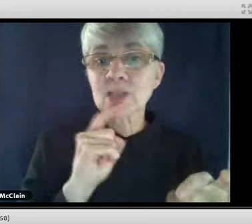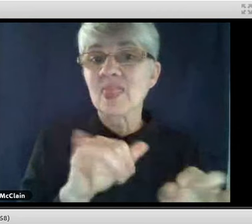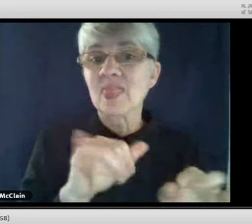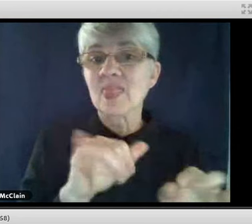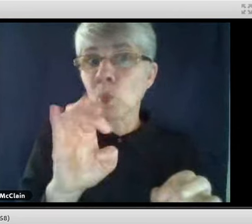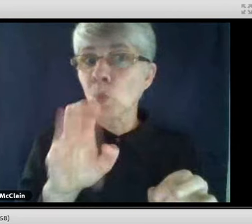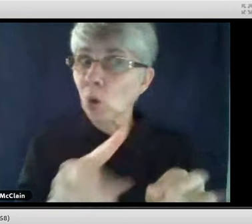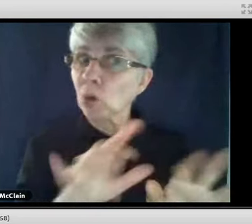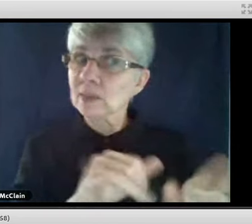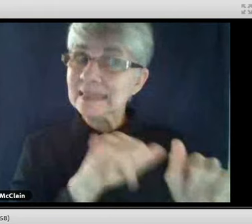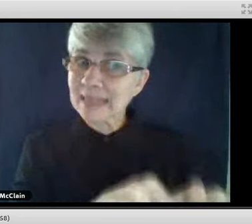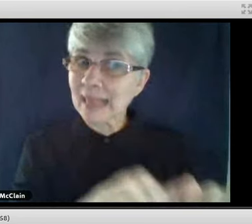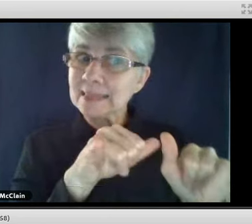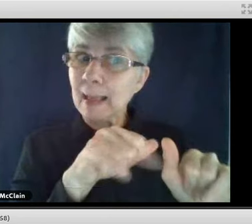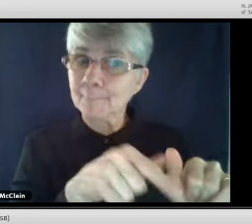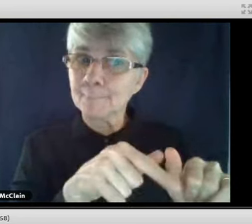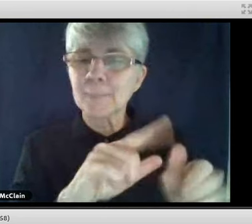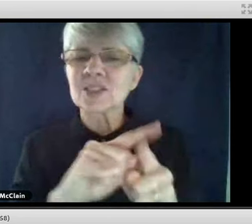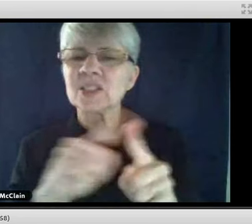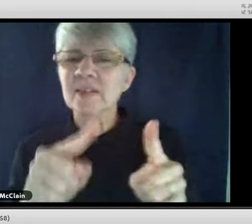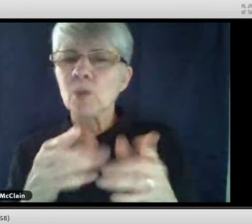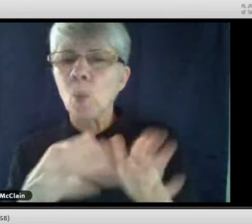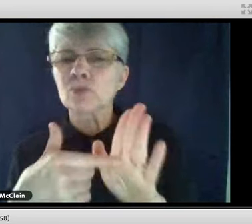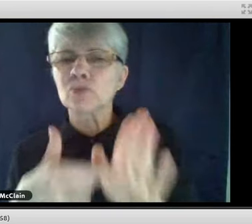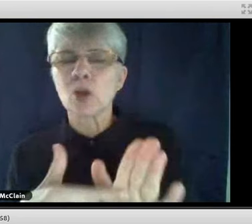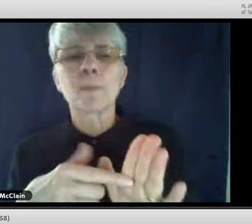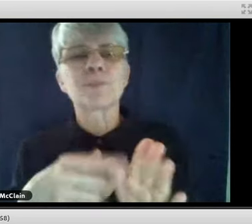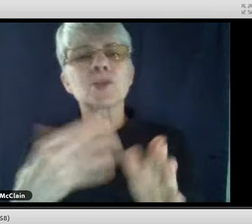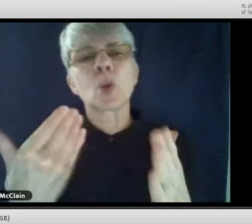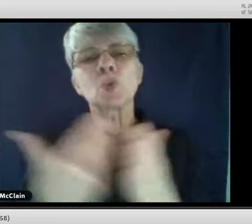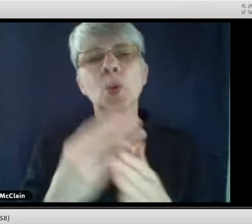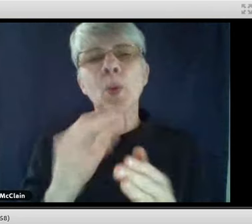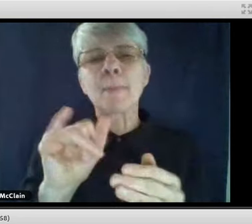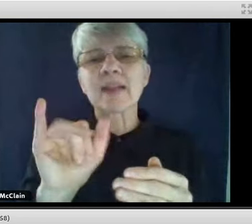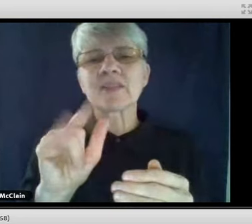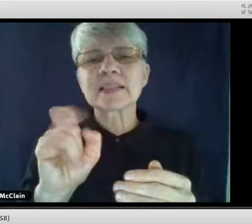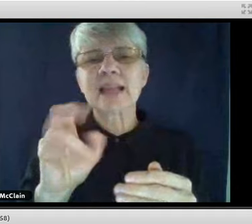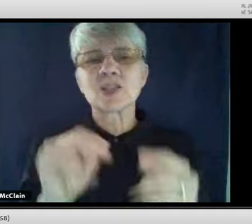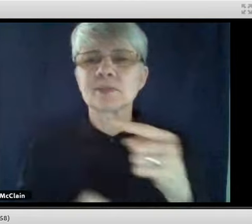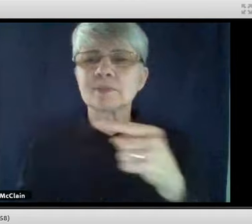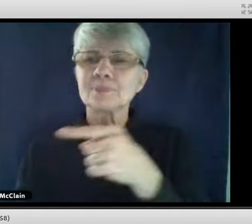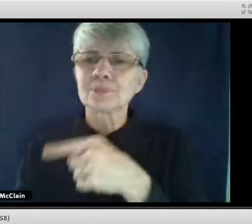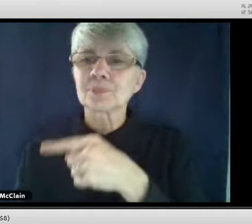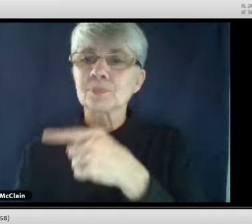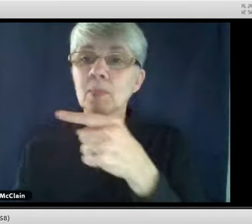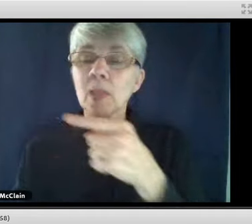a new manifestations. We identify those if there's like a change in